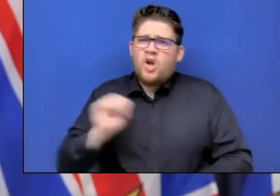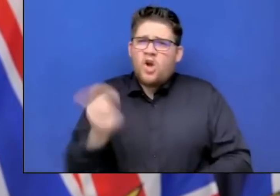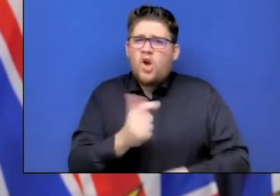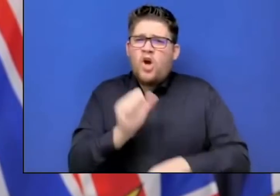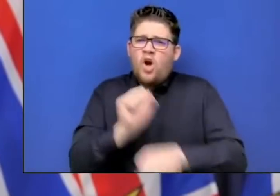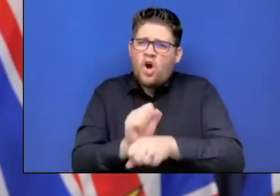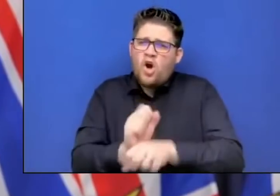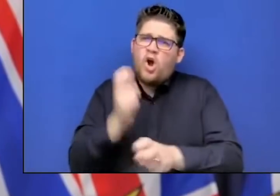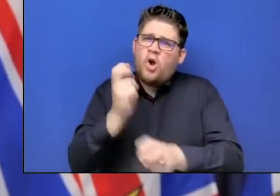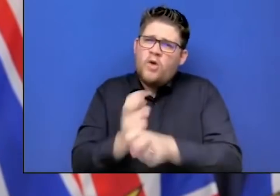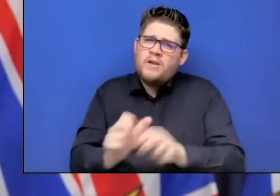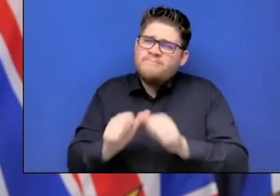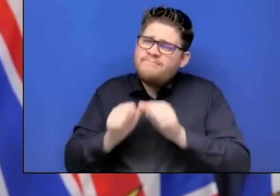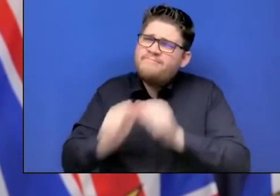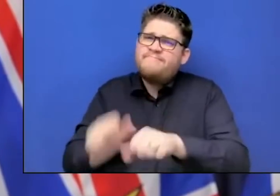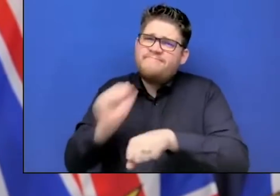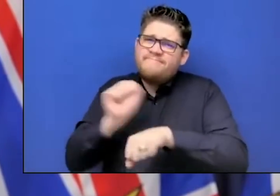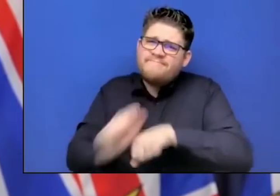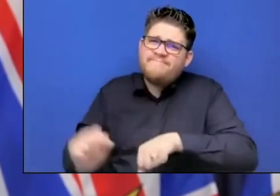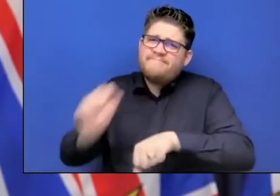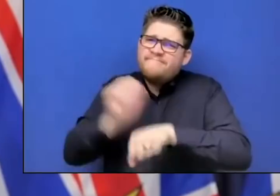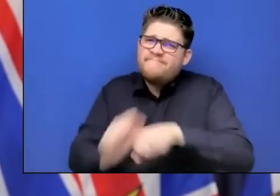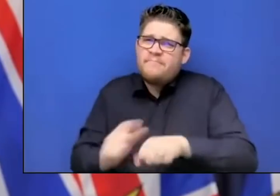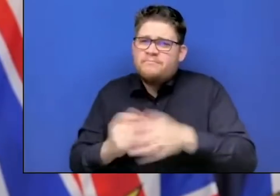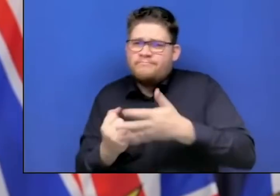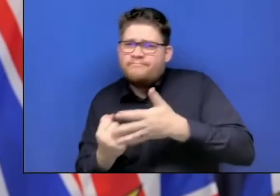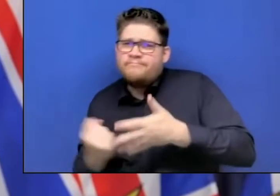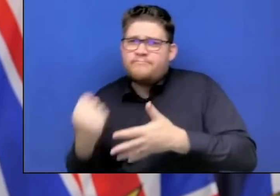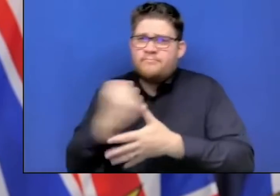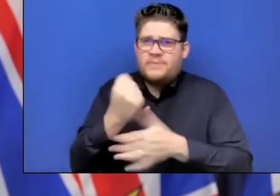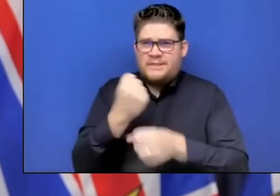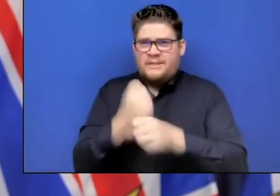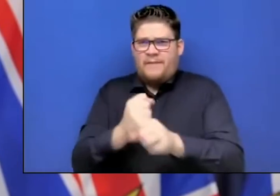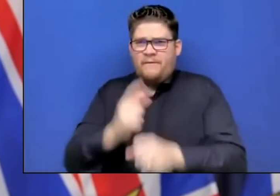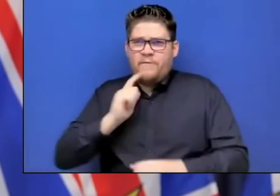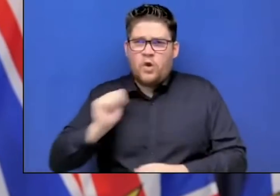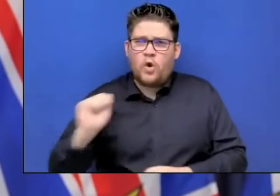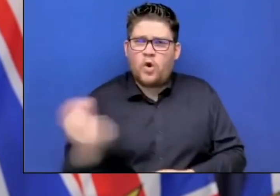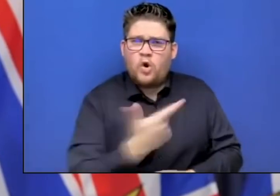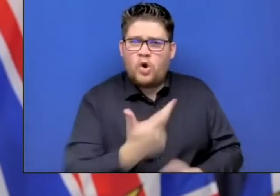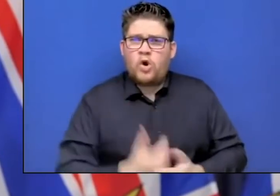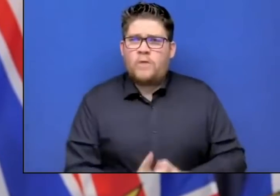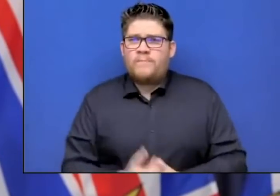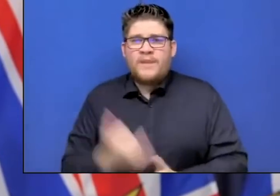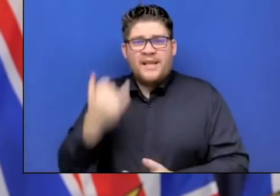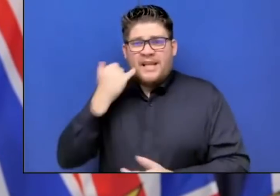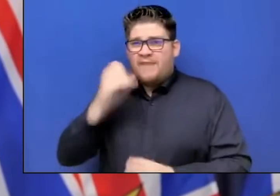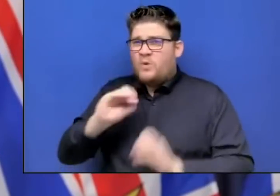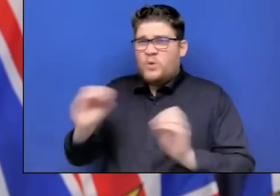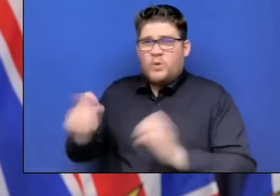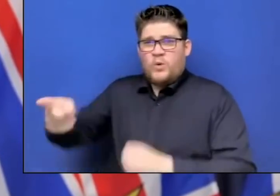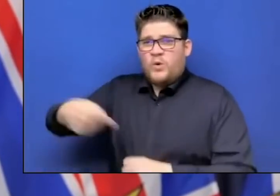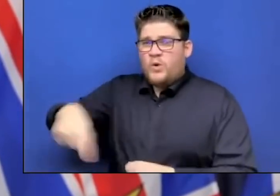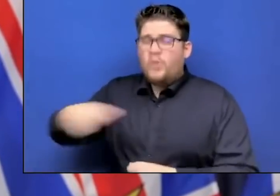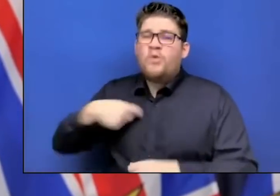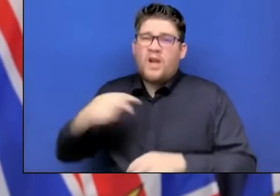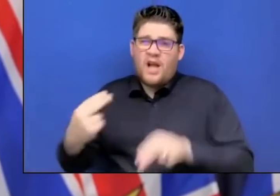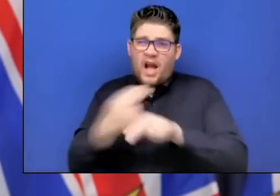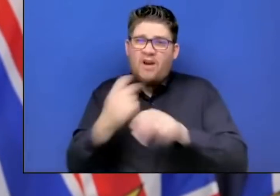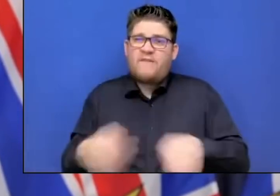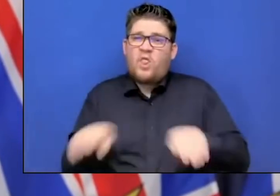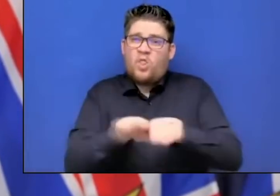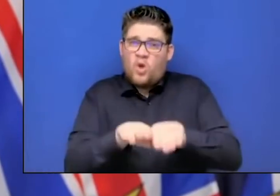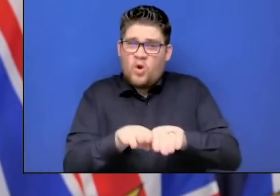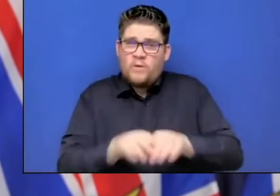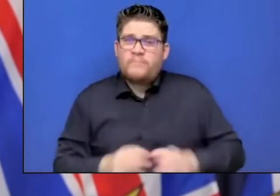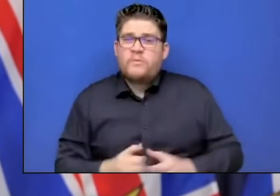there on our roads. Safety is our top priority as a government, as a ministry, and if required, we will preemptively close highways again. If